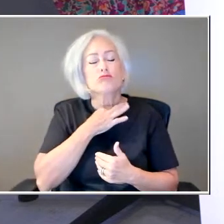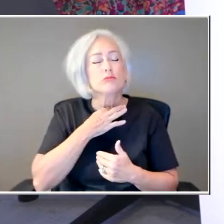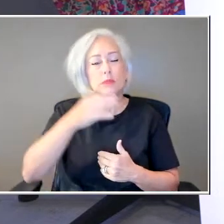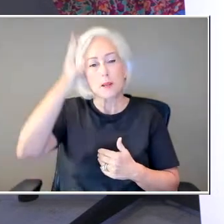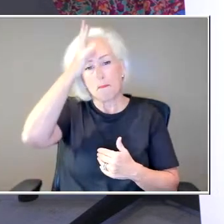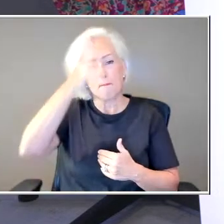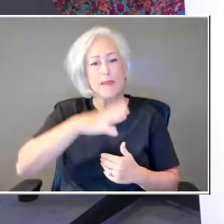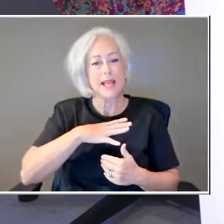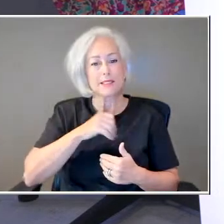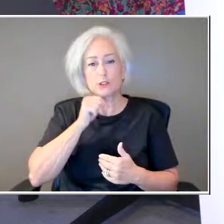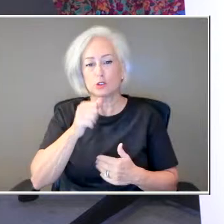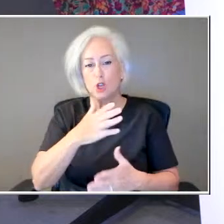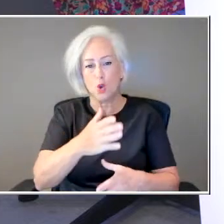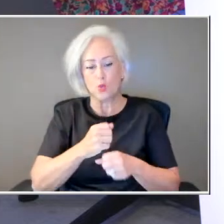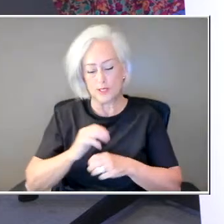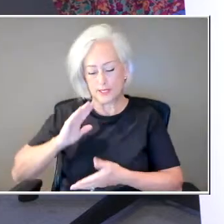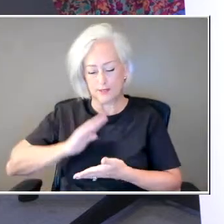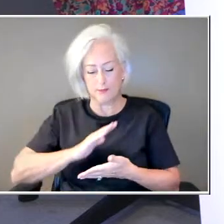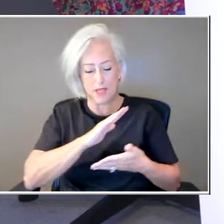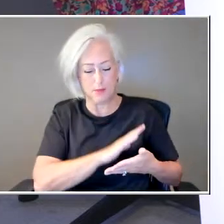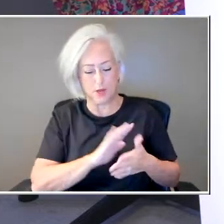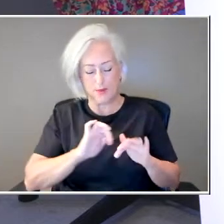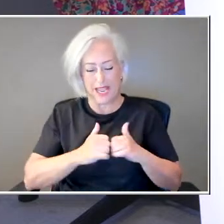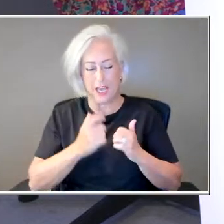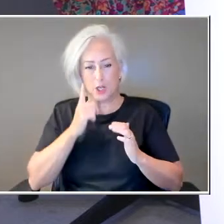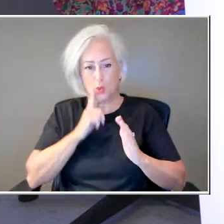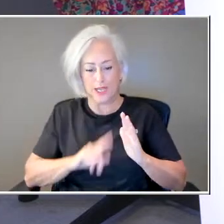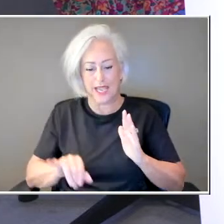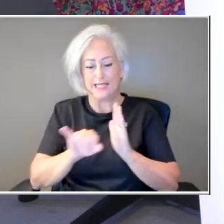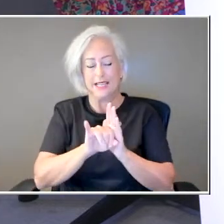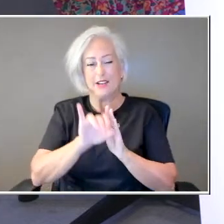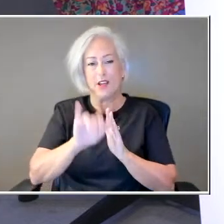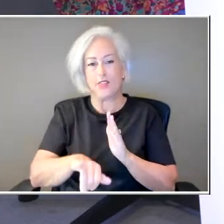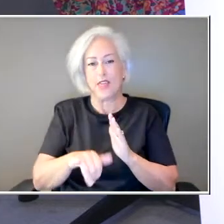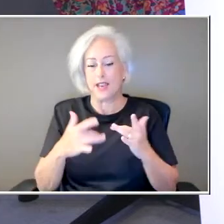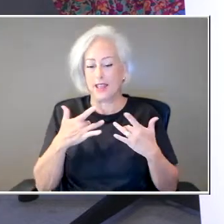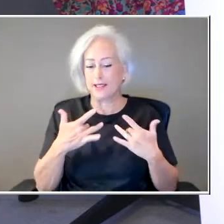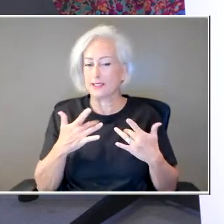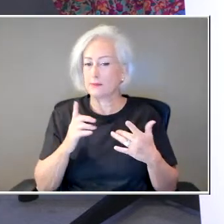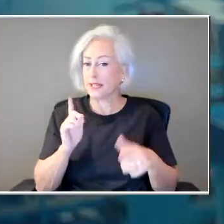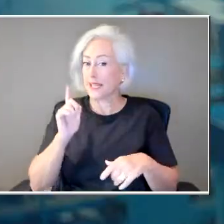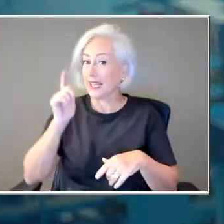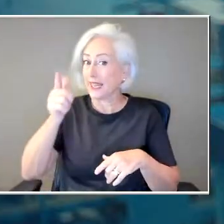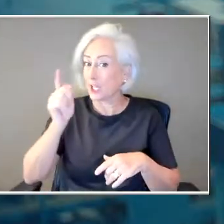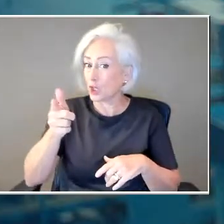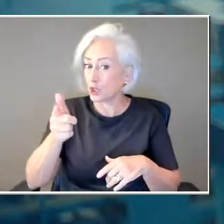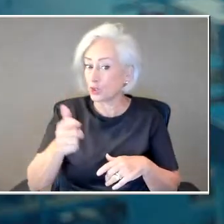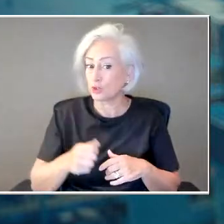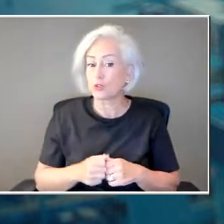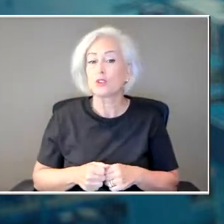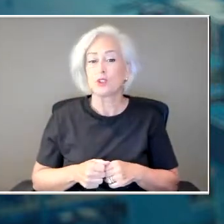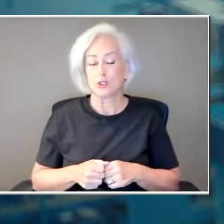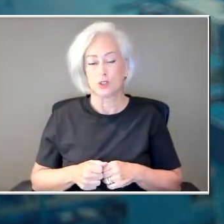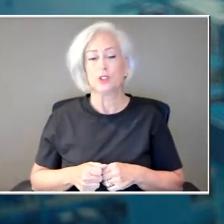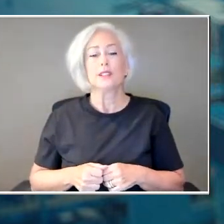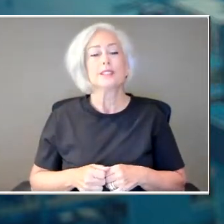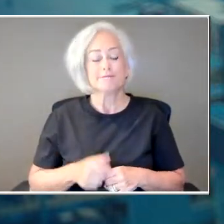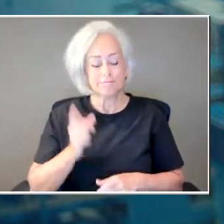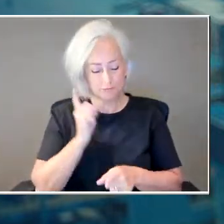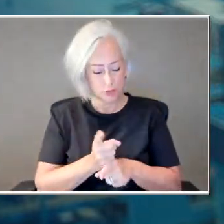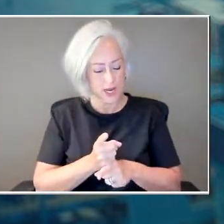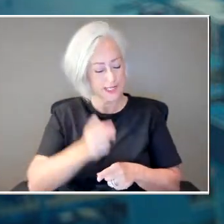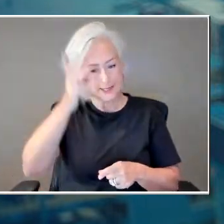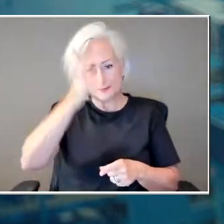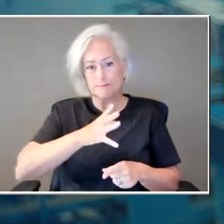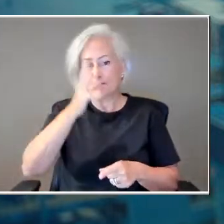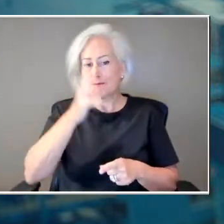detected, and is it often in a later stage? It's a great question. He's right. Men do not get screening mammograms. That's where